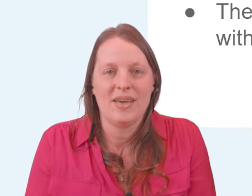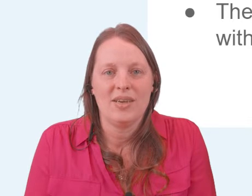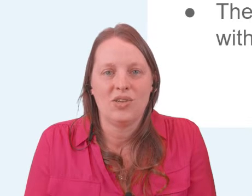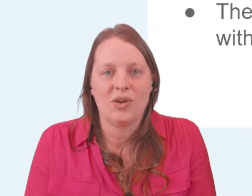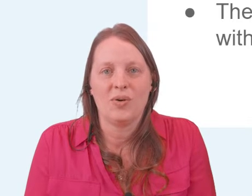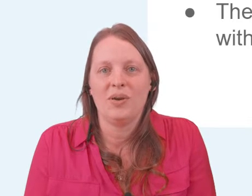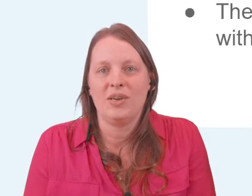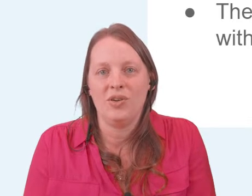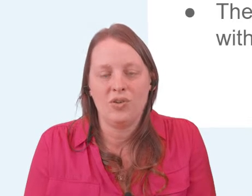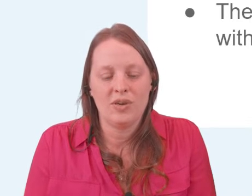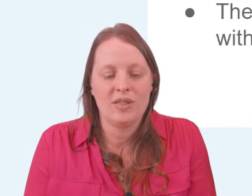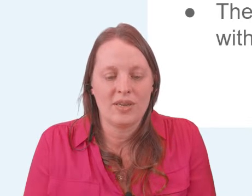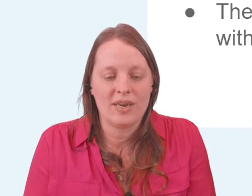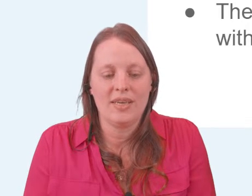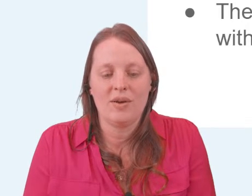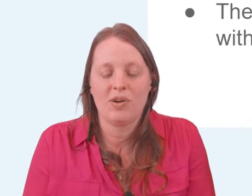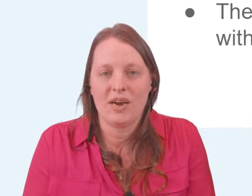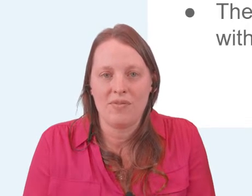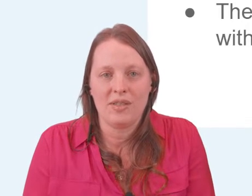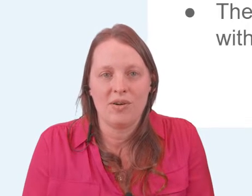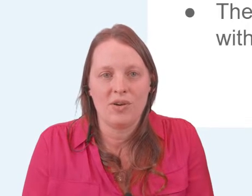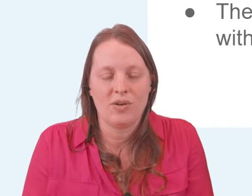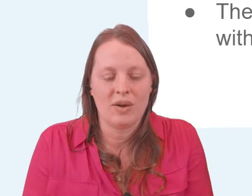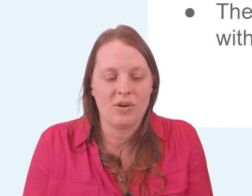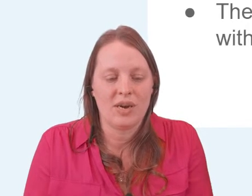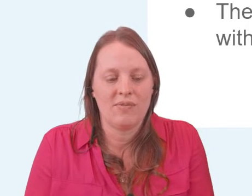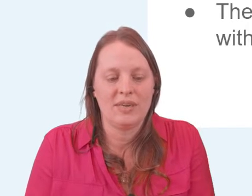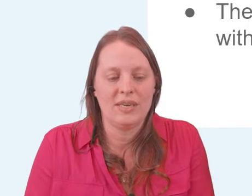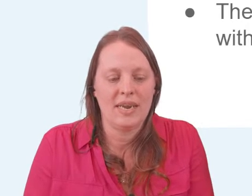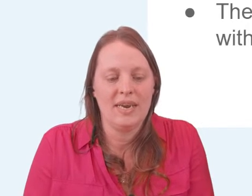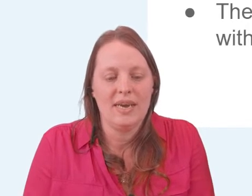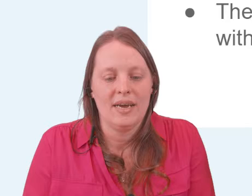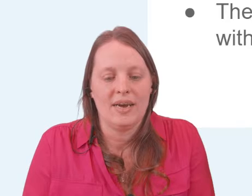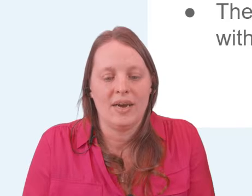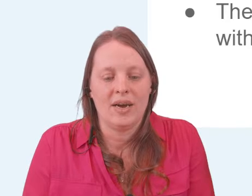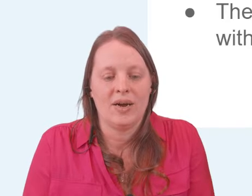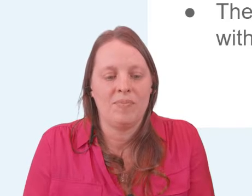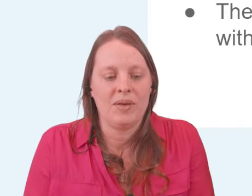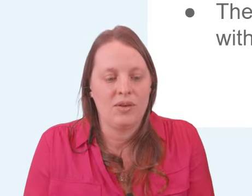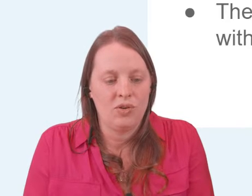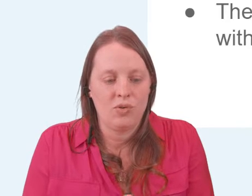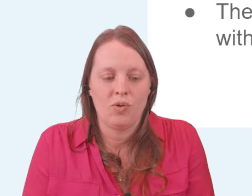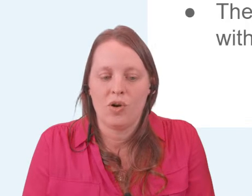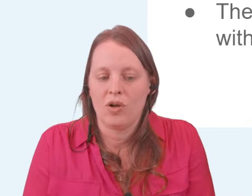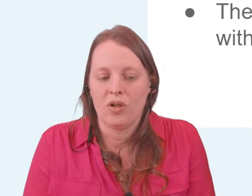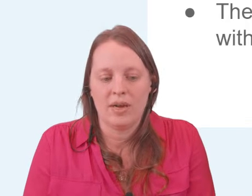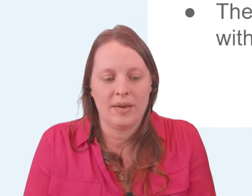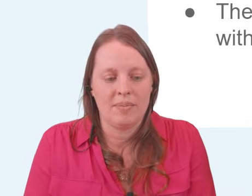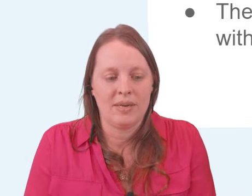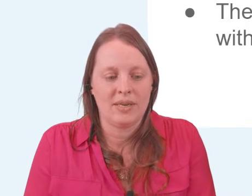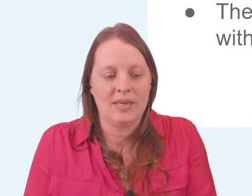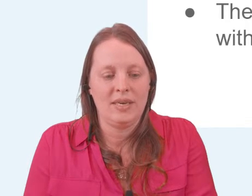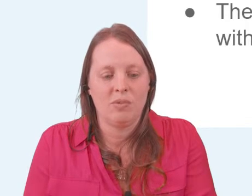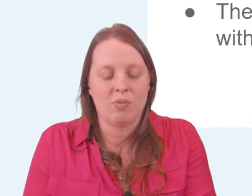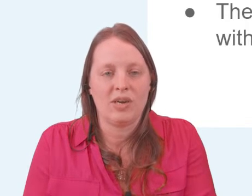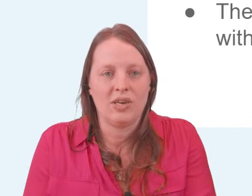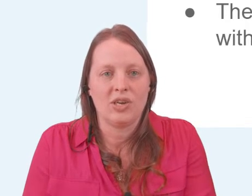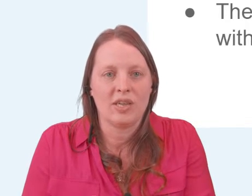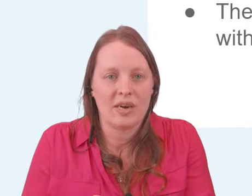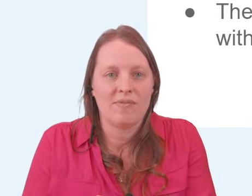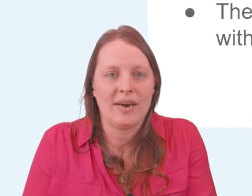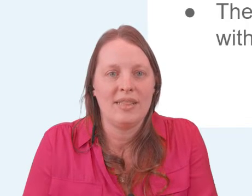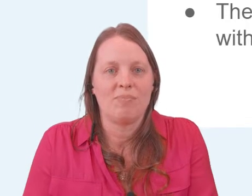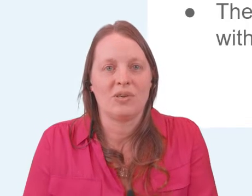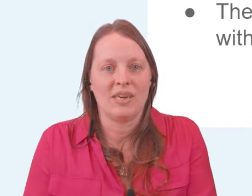Yes. So in the study that we're covering, the article that we're covering tonight, you all, as a team, are working